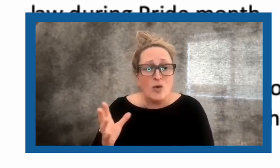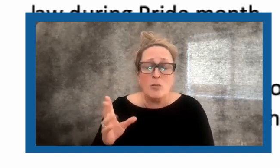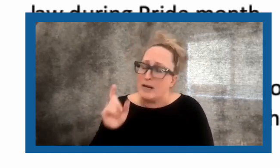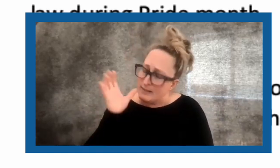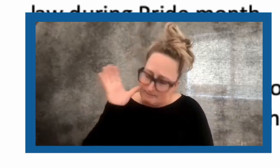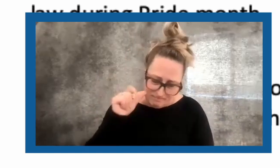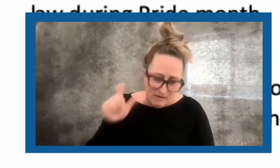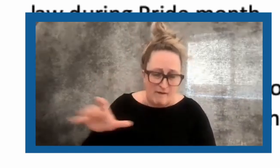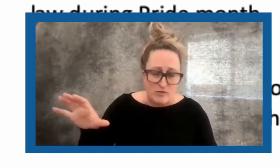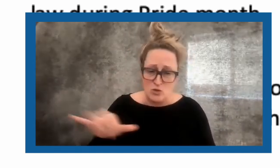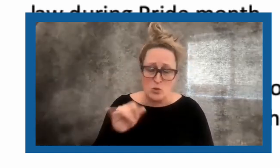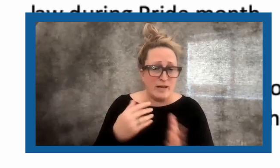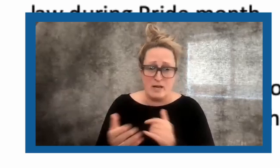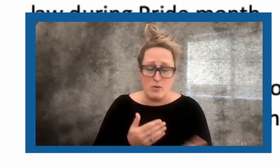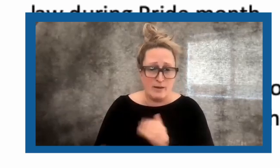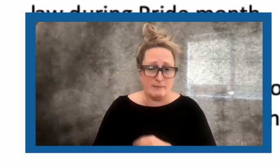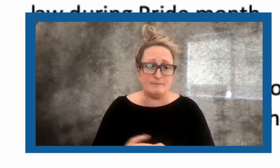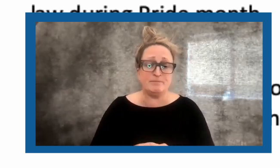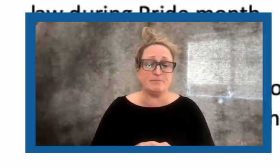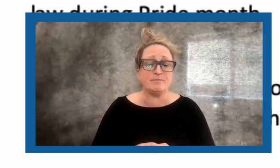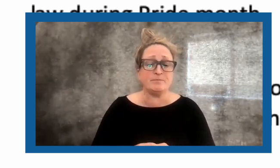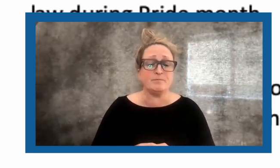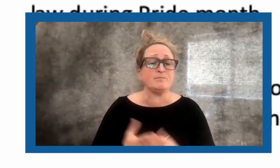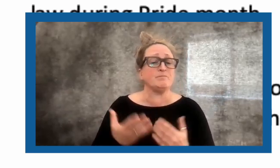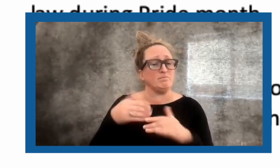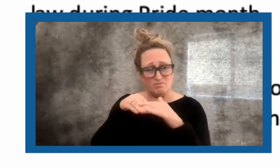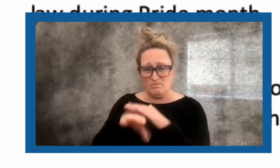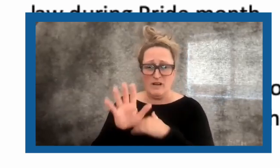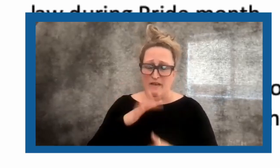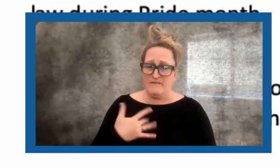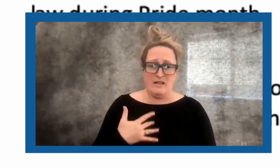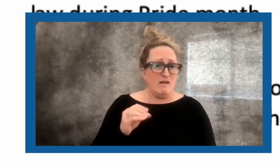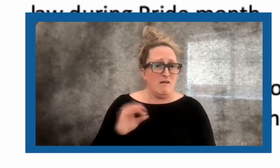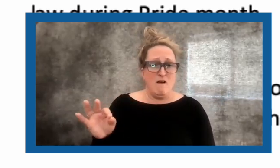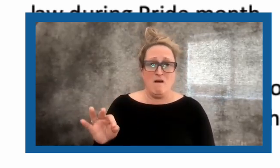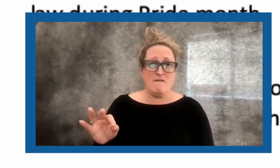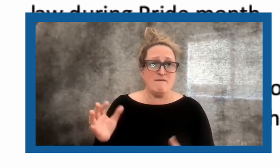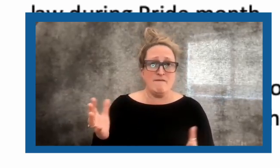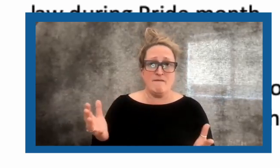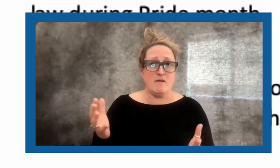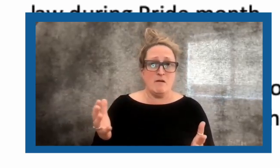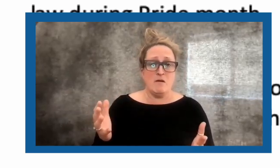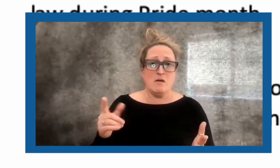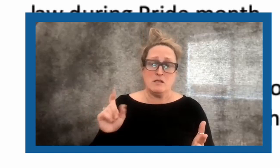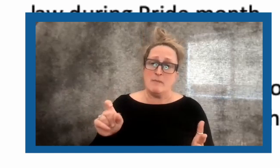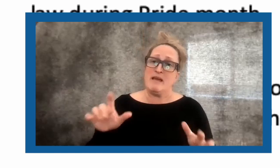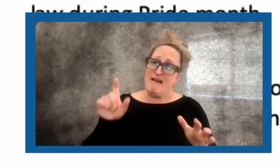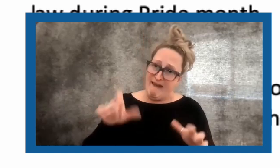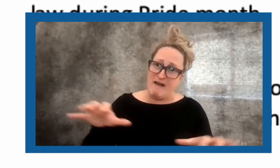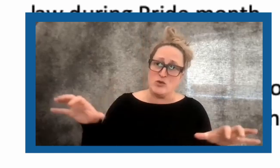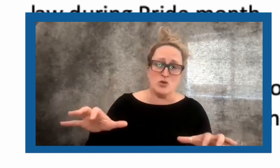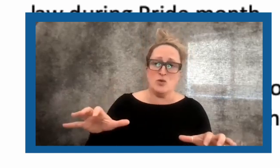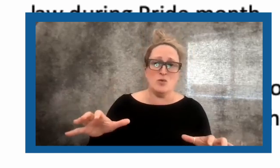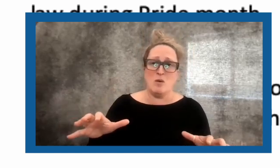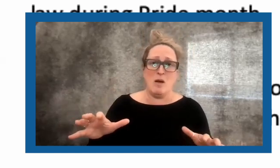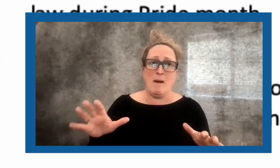it, And I really went into it with that feeling of this is something that I have to do, but I really